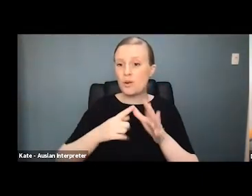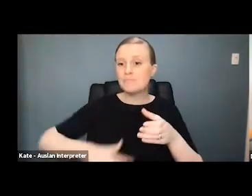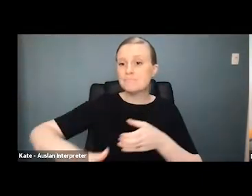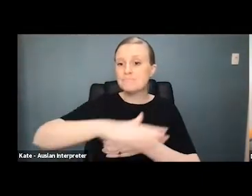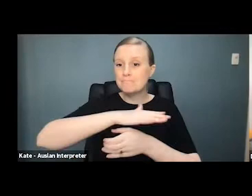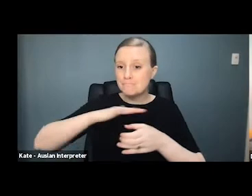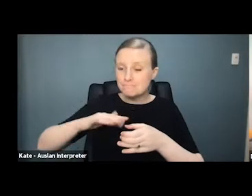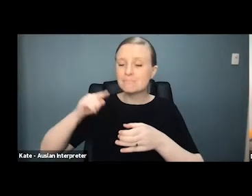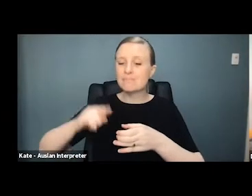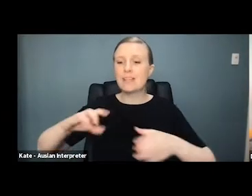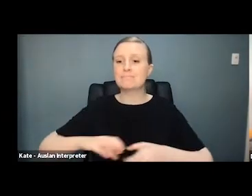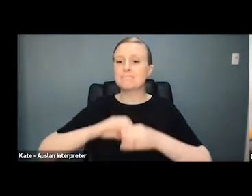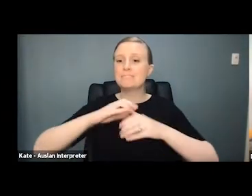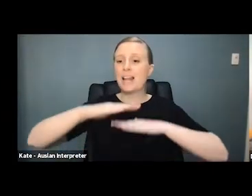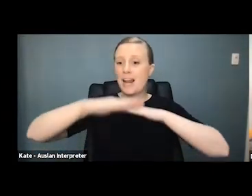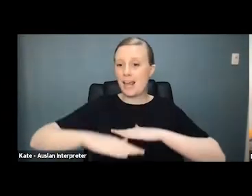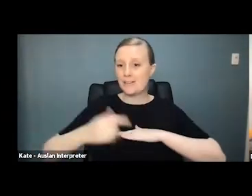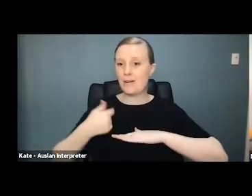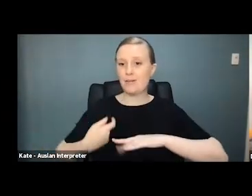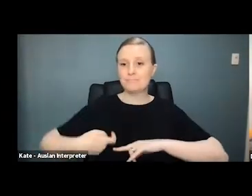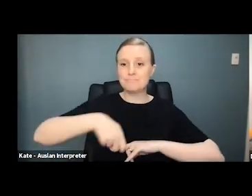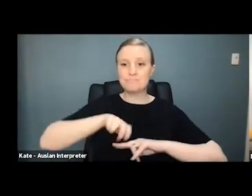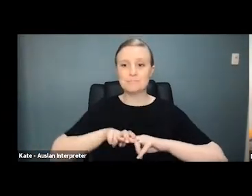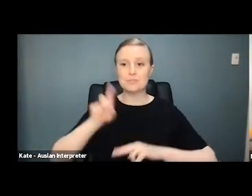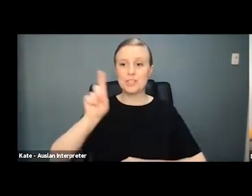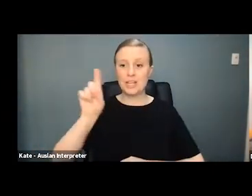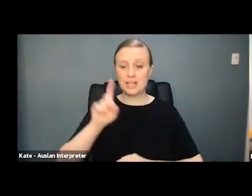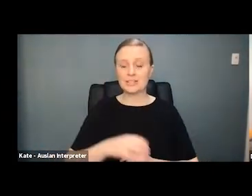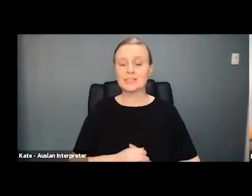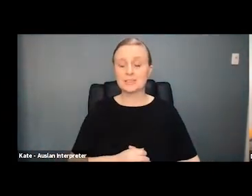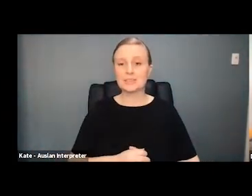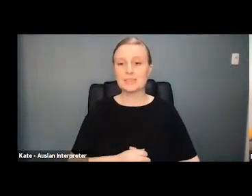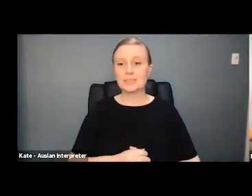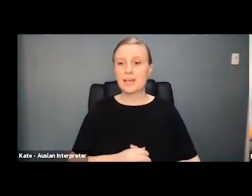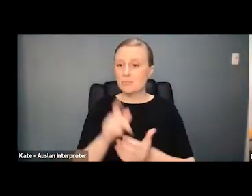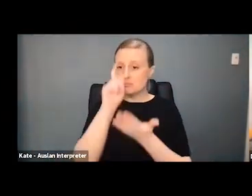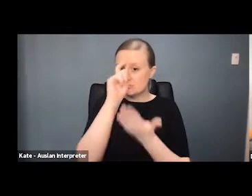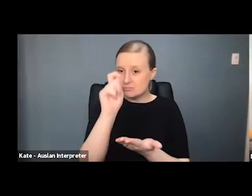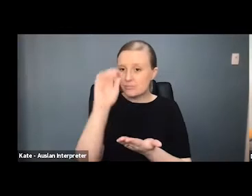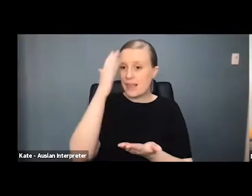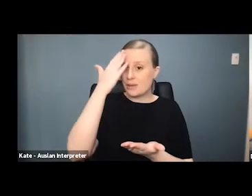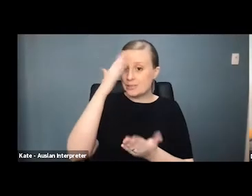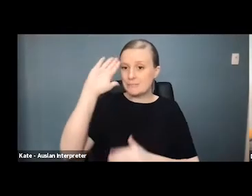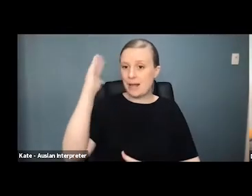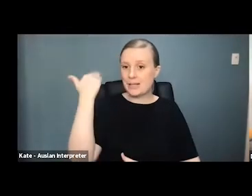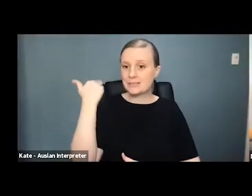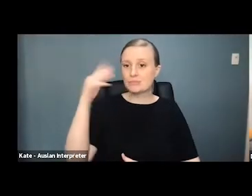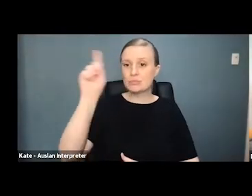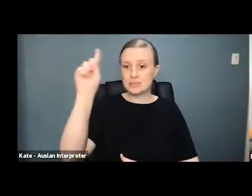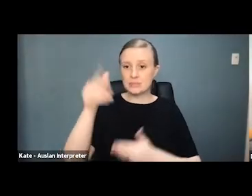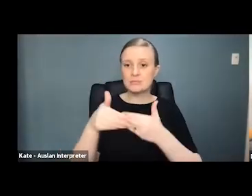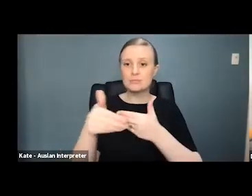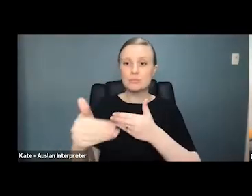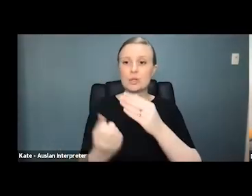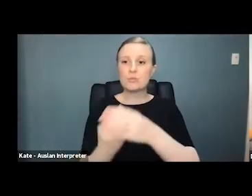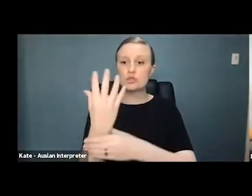I'm presenting today, and I pay my respects to the elders past, present and emerging.